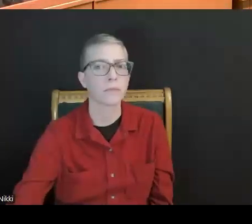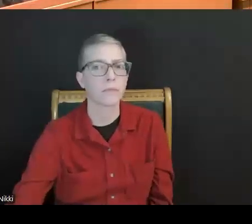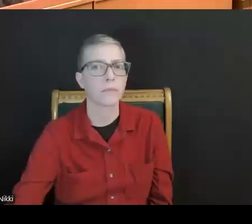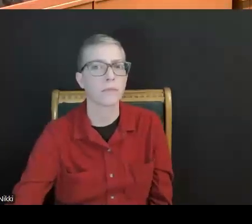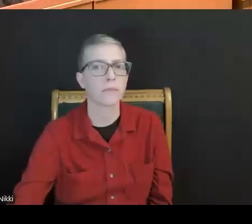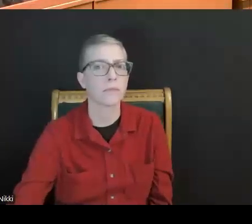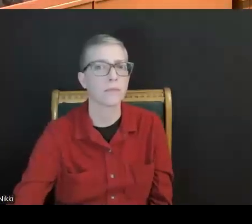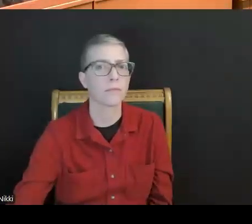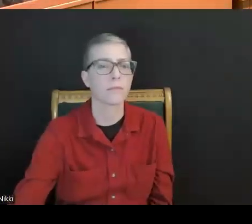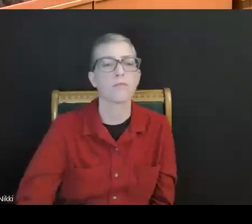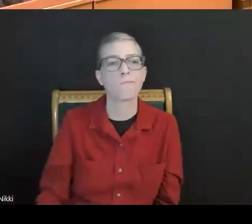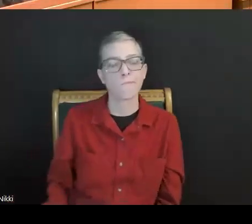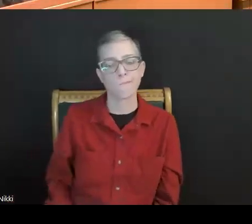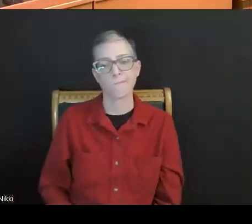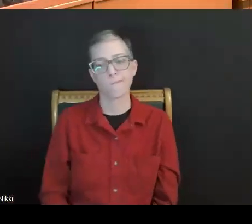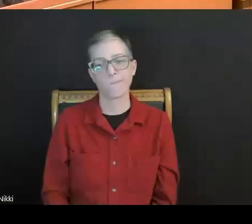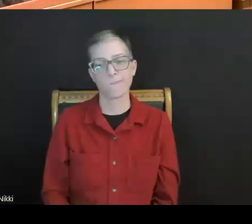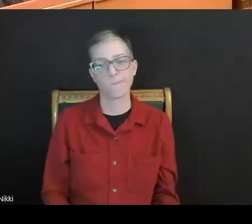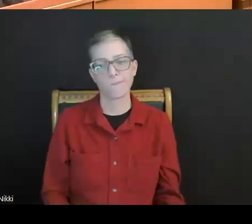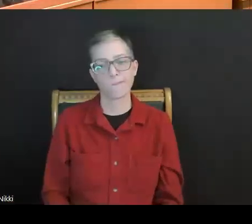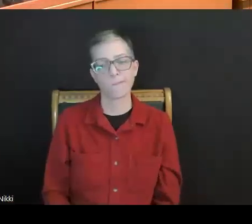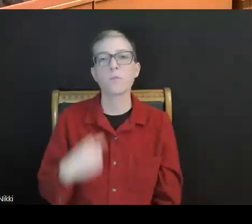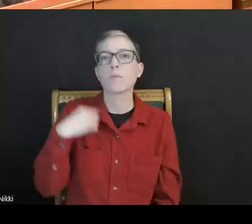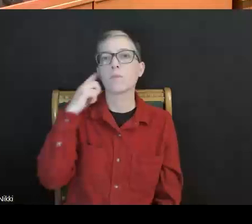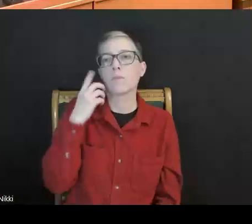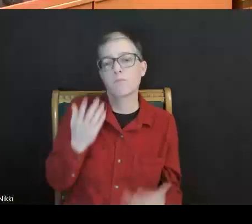I think the big thing that will be important for us